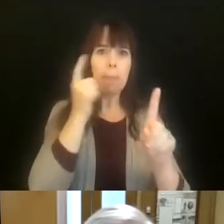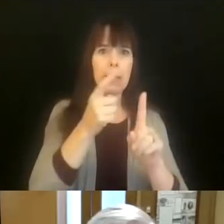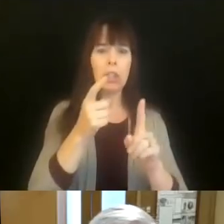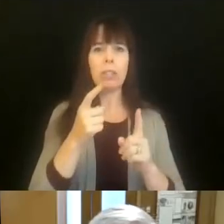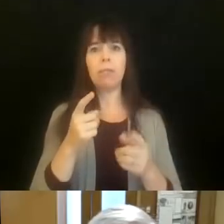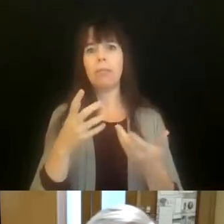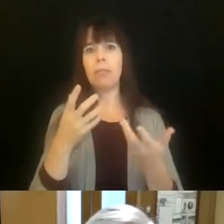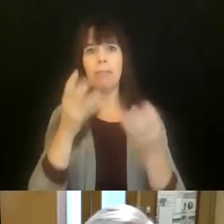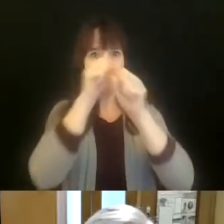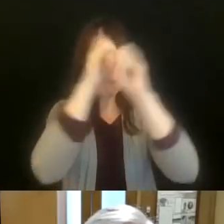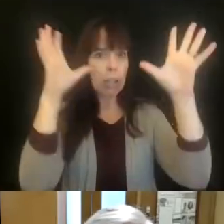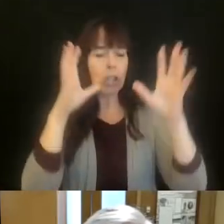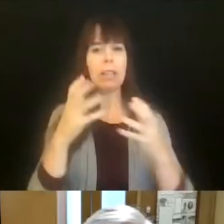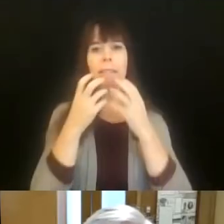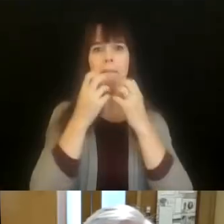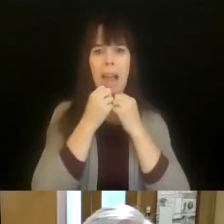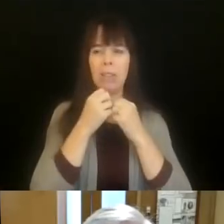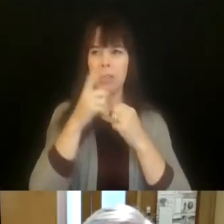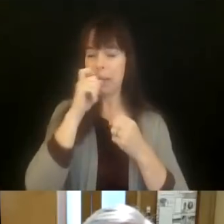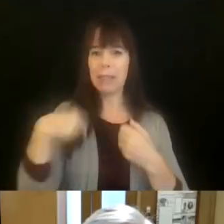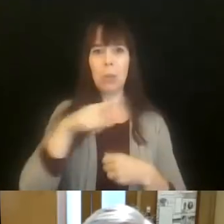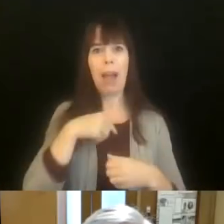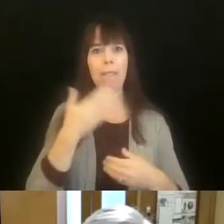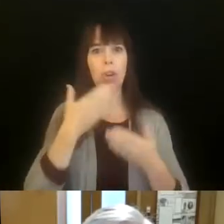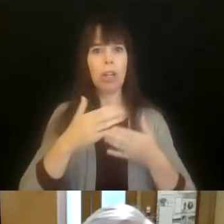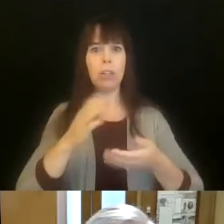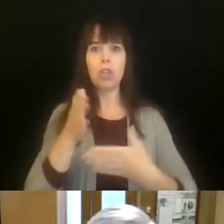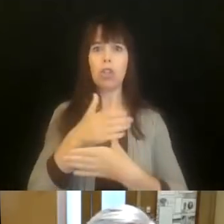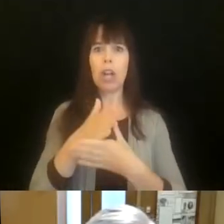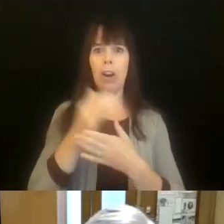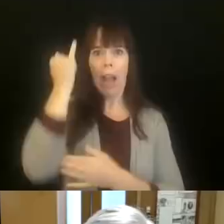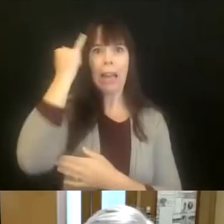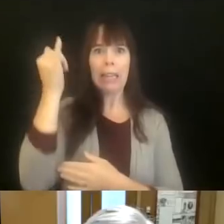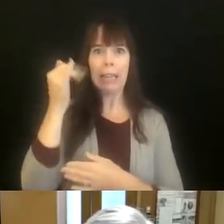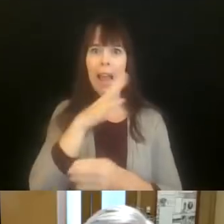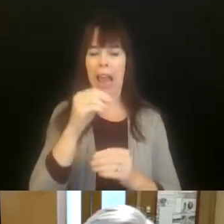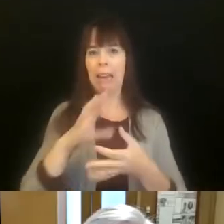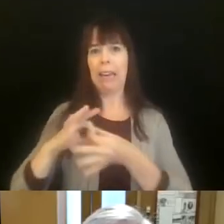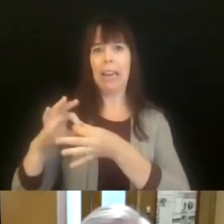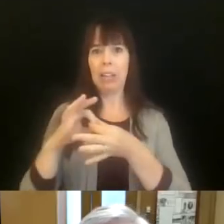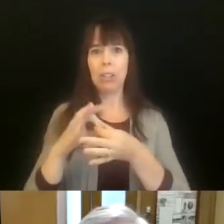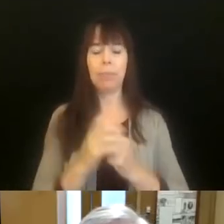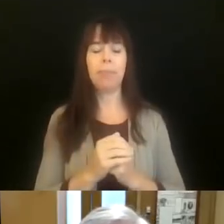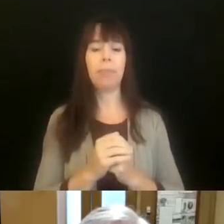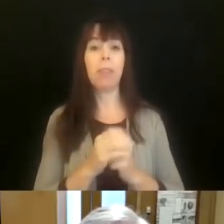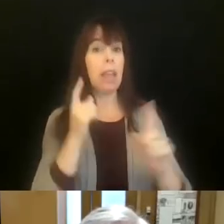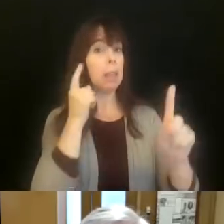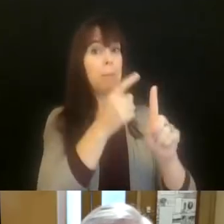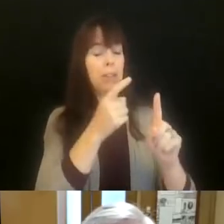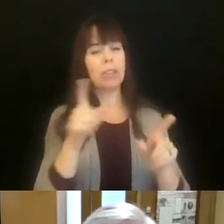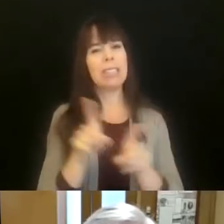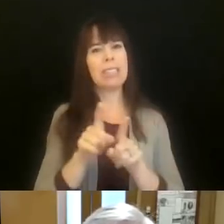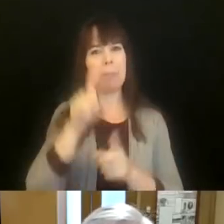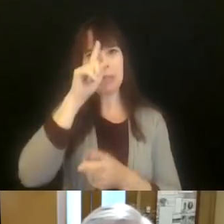it does give us a shared purpose and a shared connection. So starting with mission, our mission is our purpose: